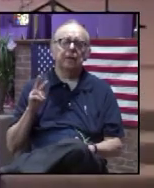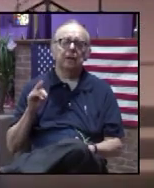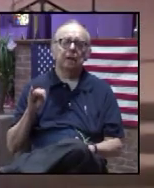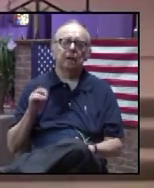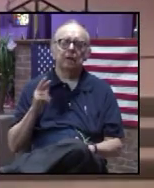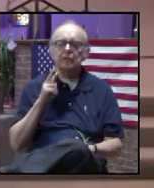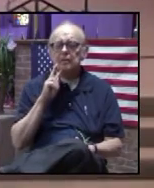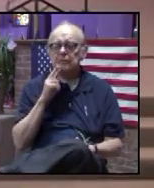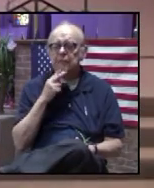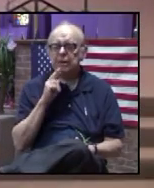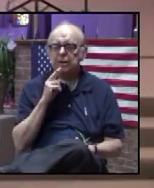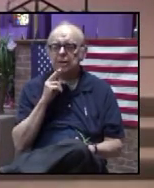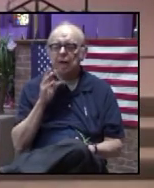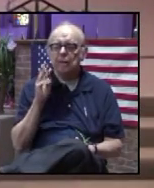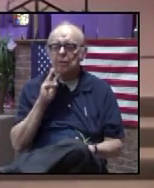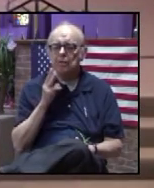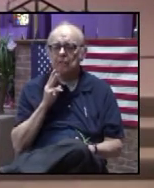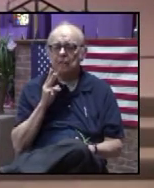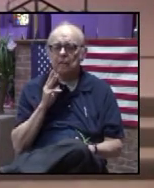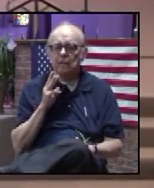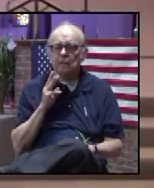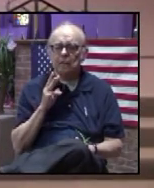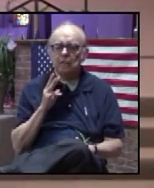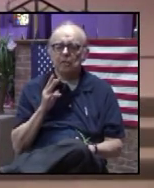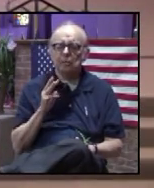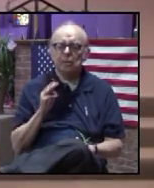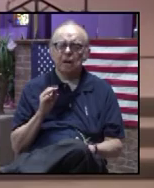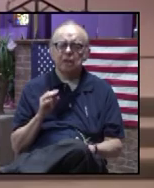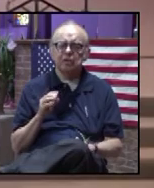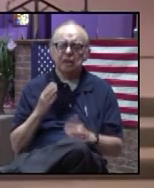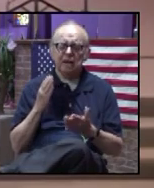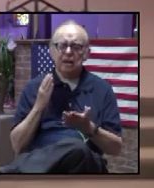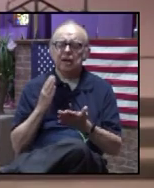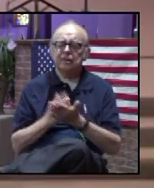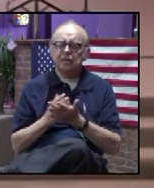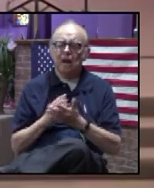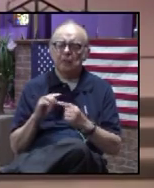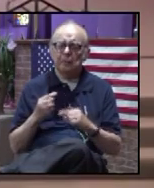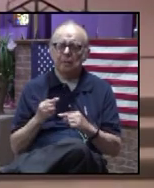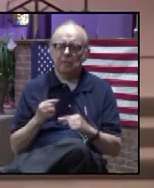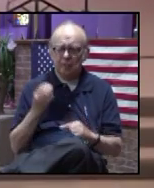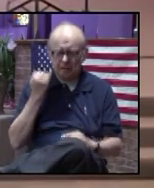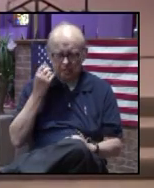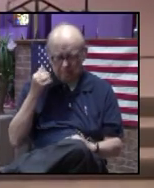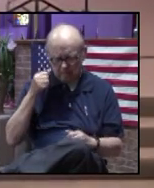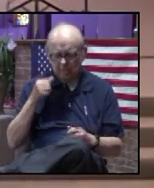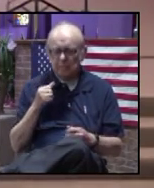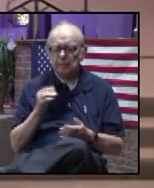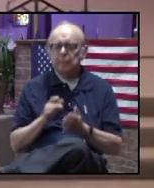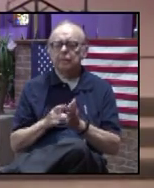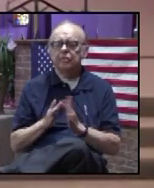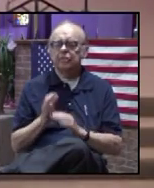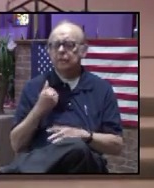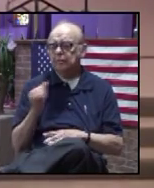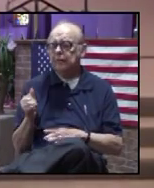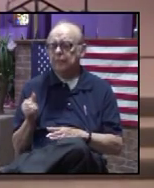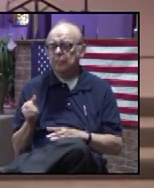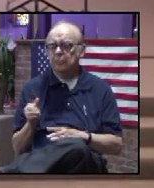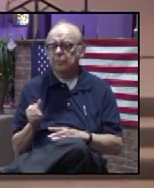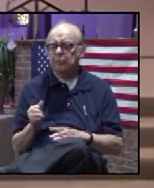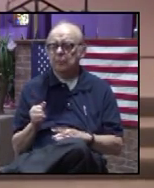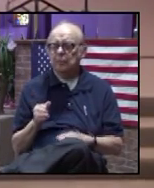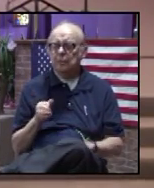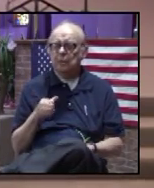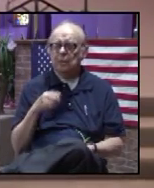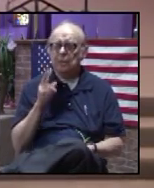the wine would kind of numb the pain. But if you remember, Jesus refused it.